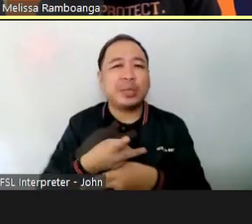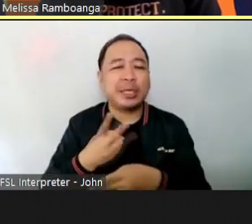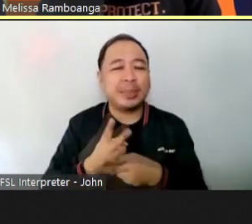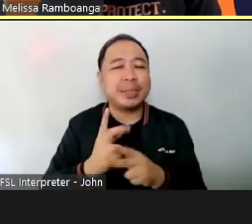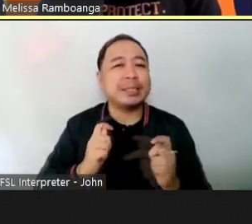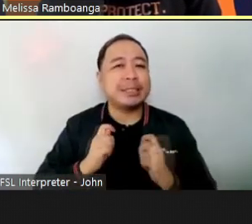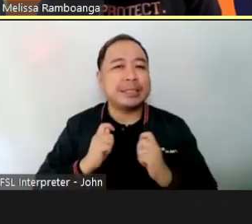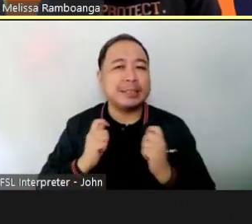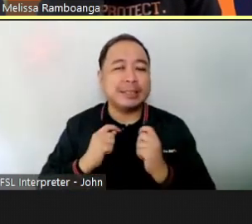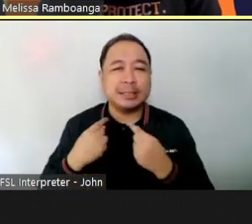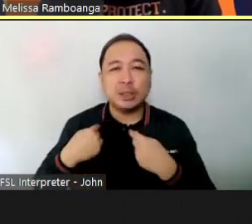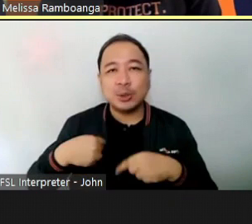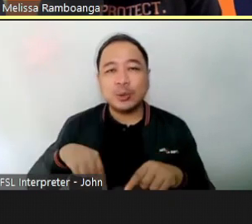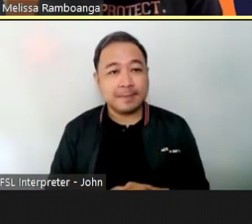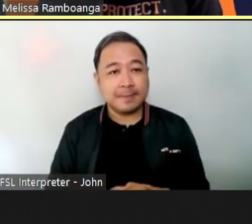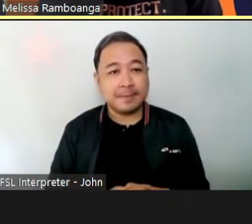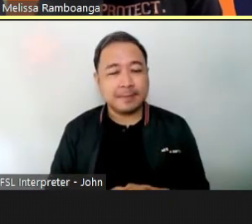pandemic.